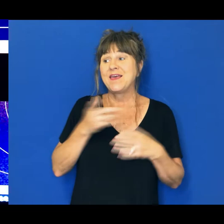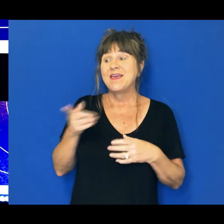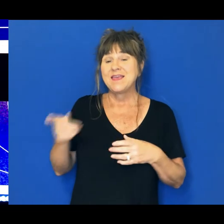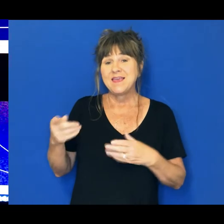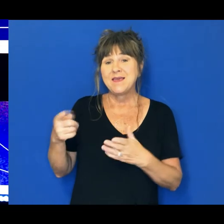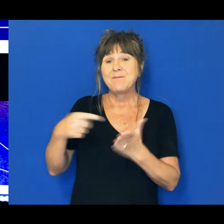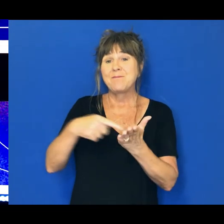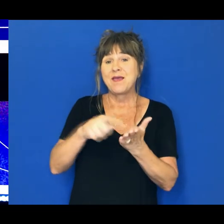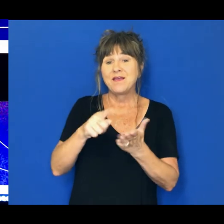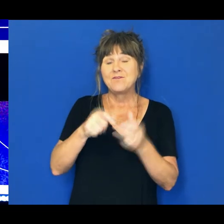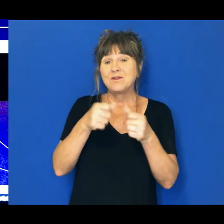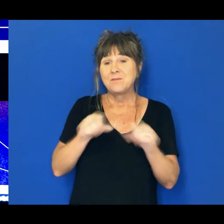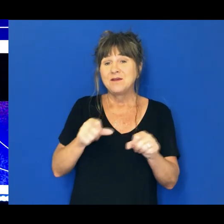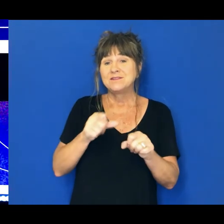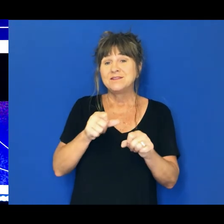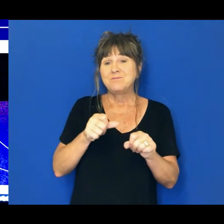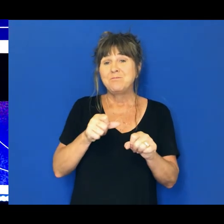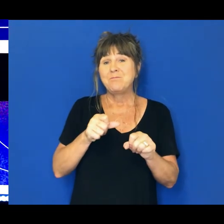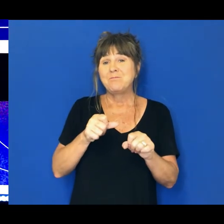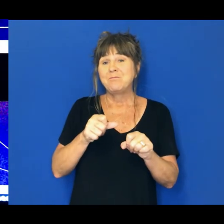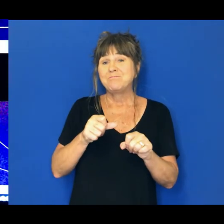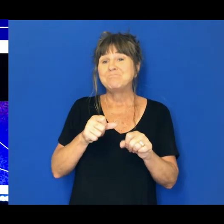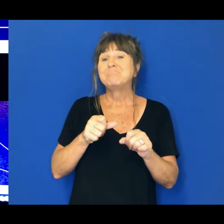"Travis, they bought me a brand new car."